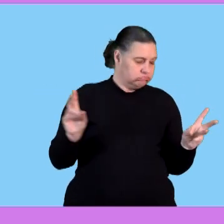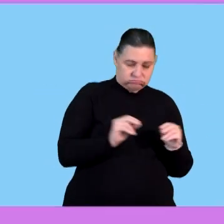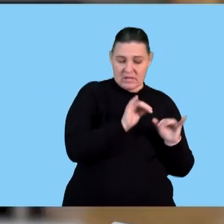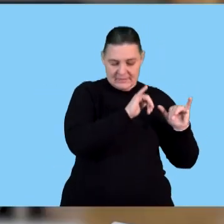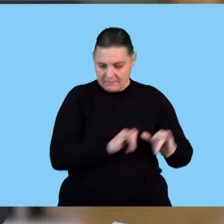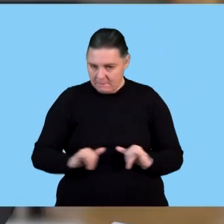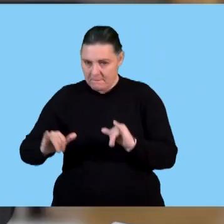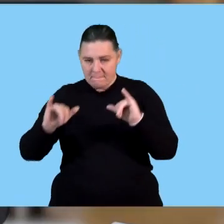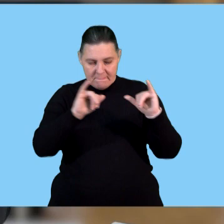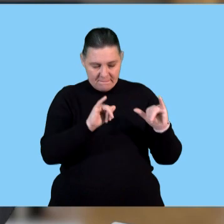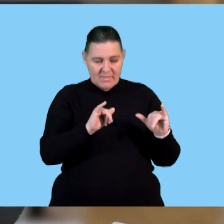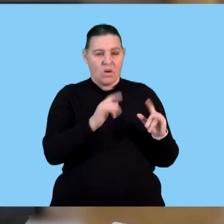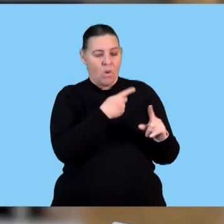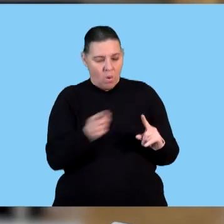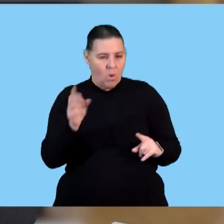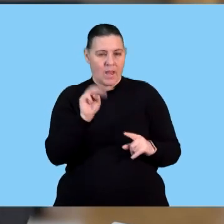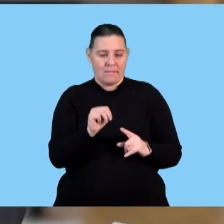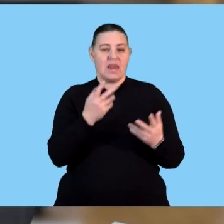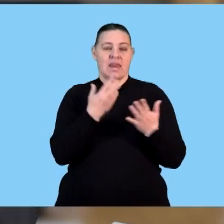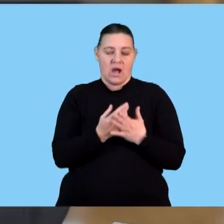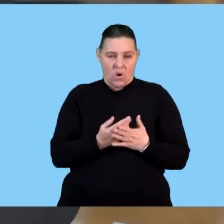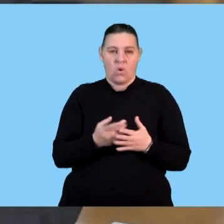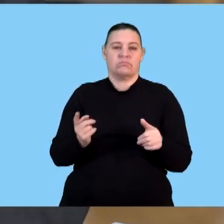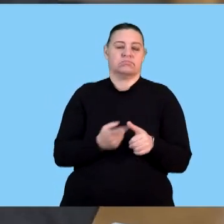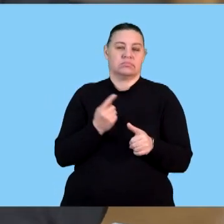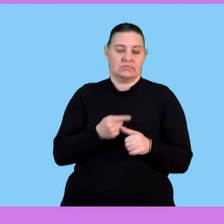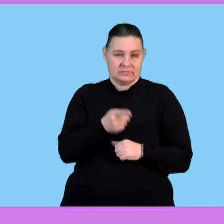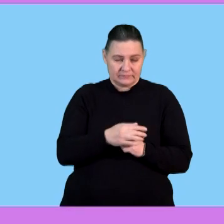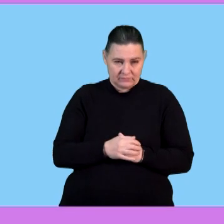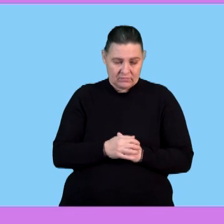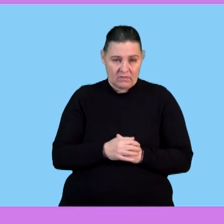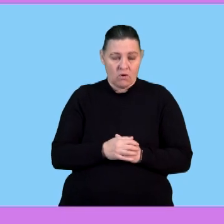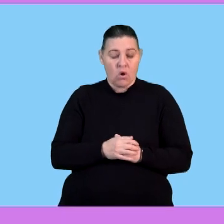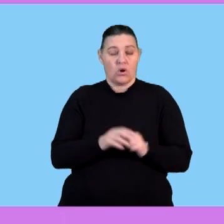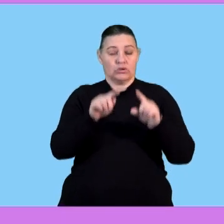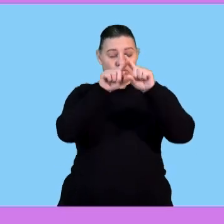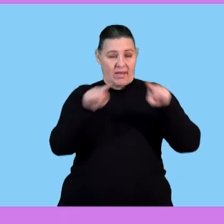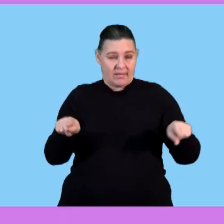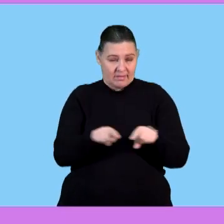same. Everything's in meters. Now I can bring in my formula. So for a triangle,